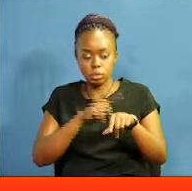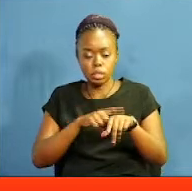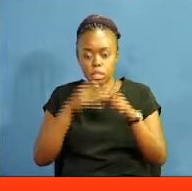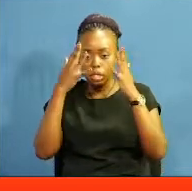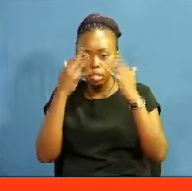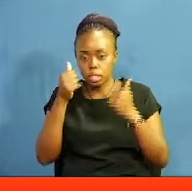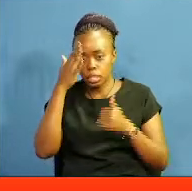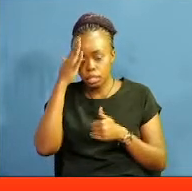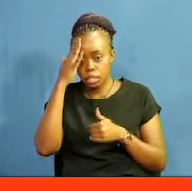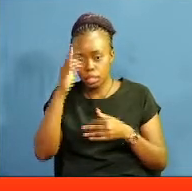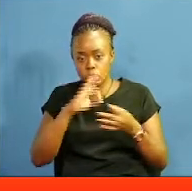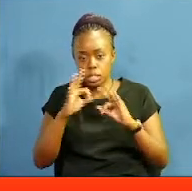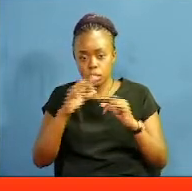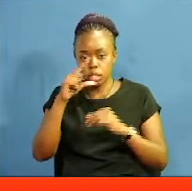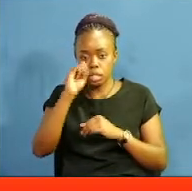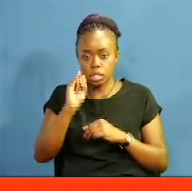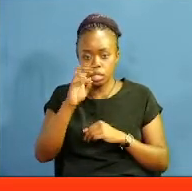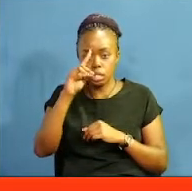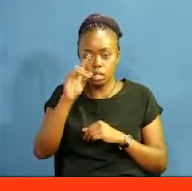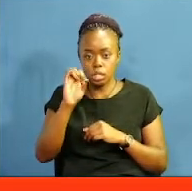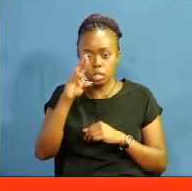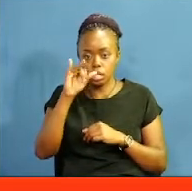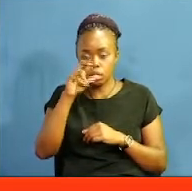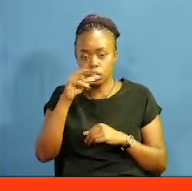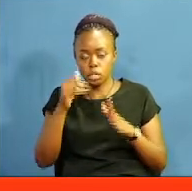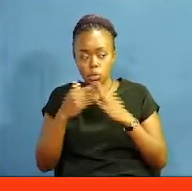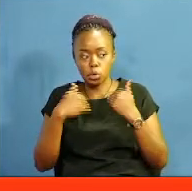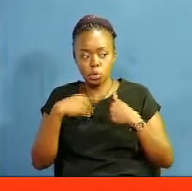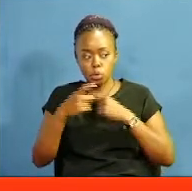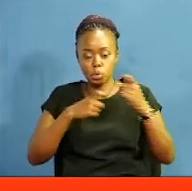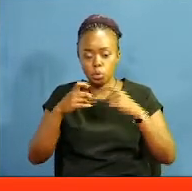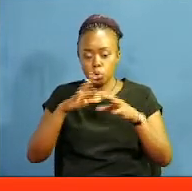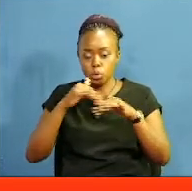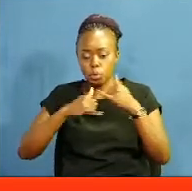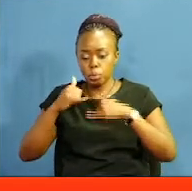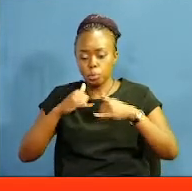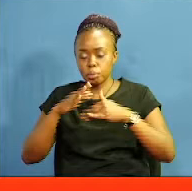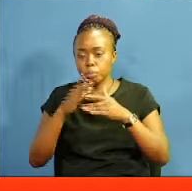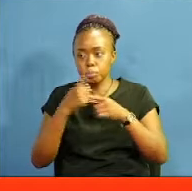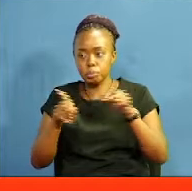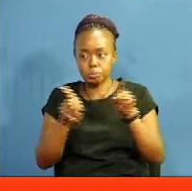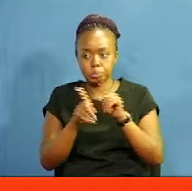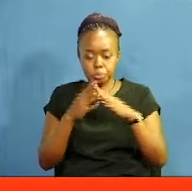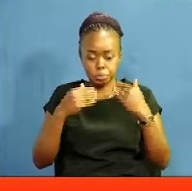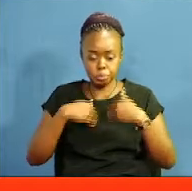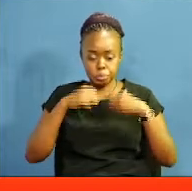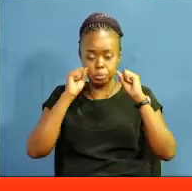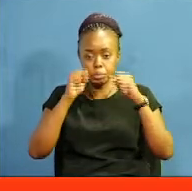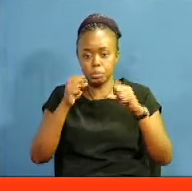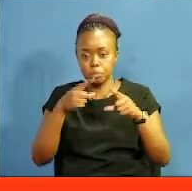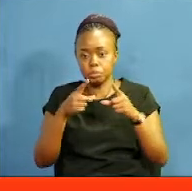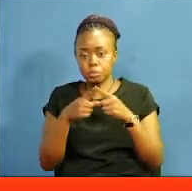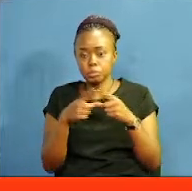moment, I don't think if Gideon Moi has chances to clinch the top seat, but he has an